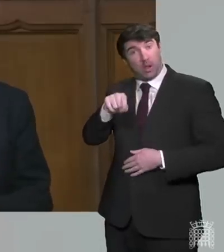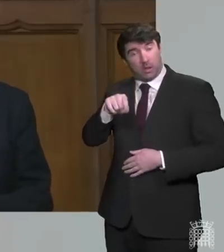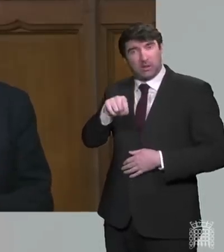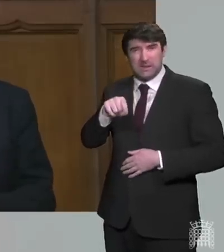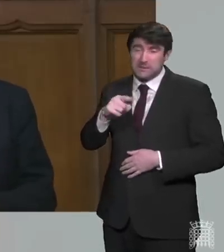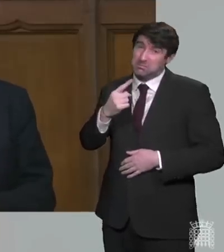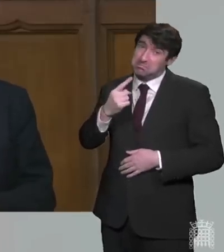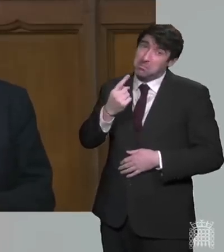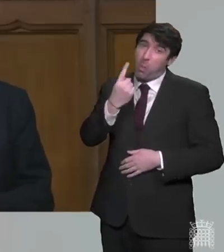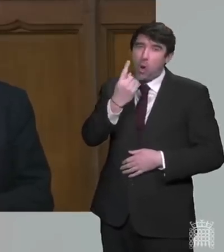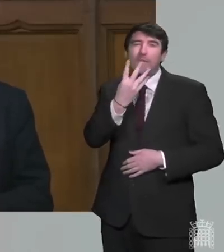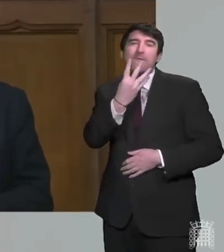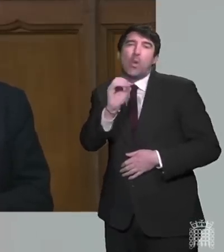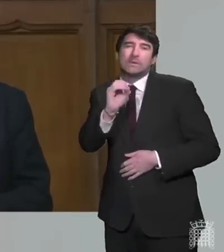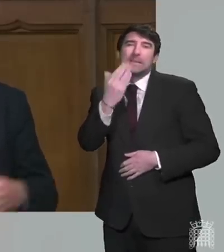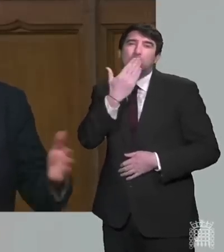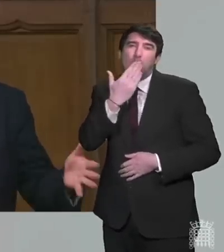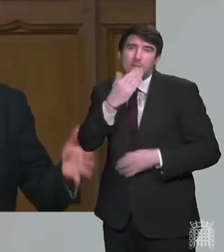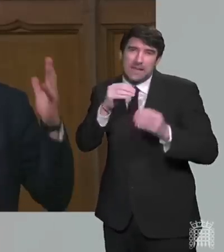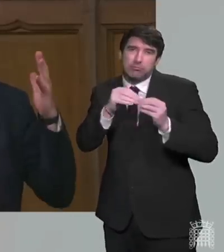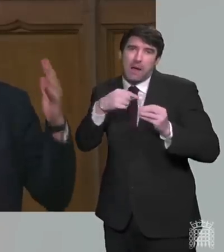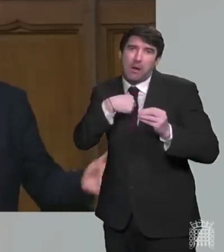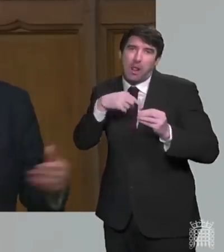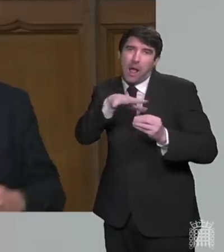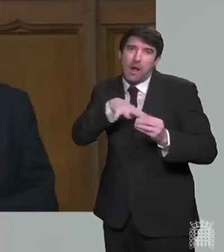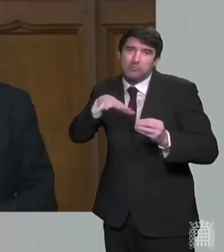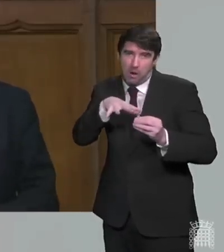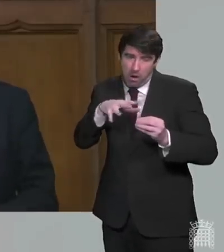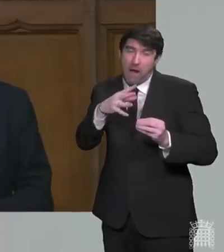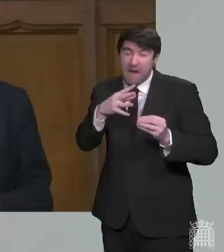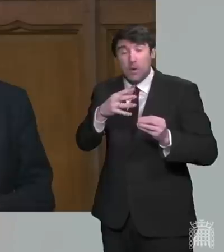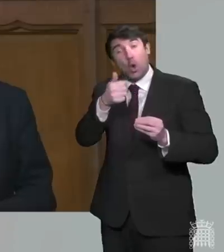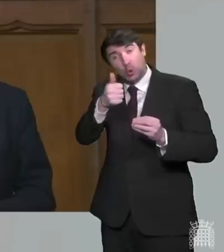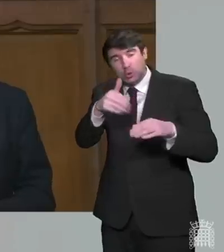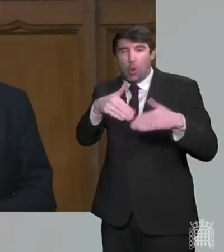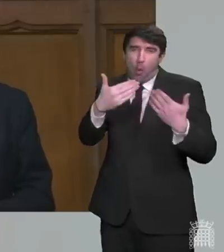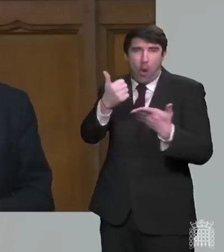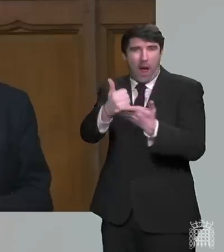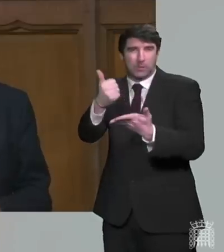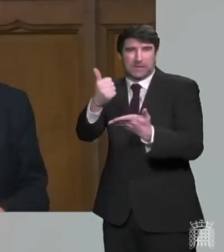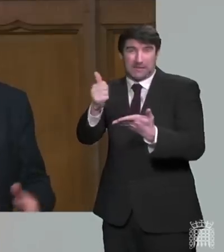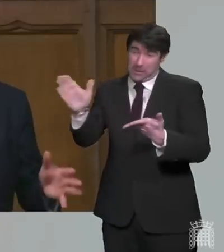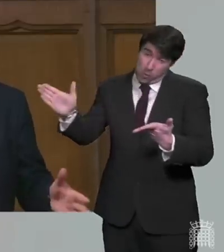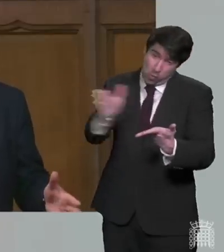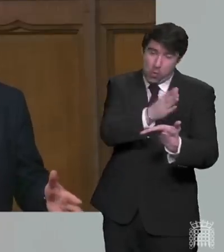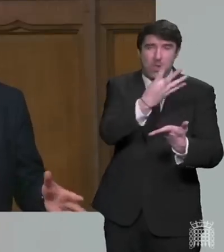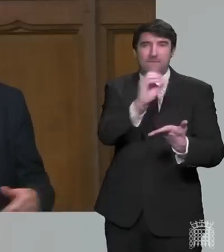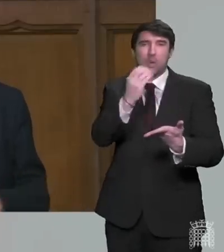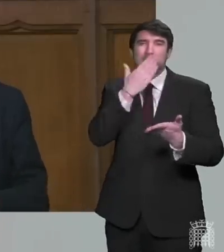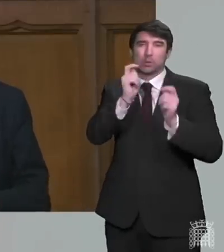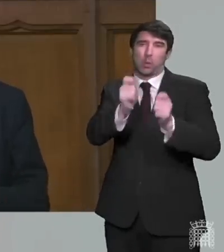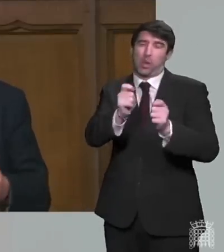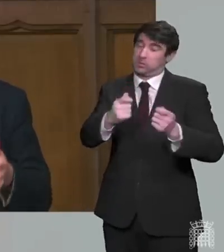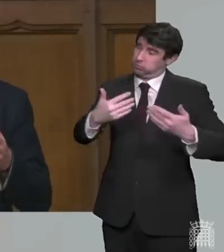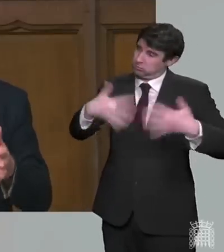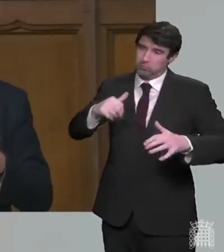in Bracknell to be graded good or outstanding. Mr. Speaker, this clean sweep is an outstanding achievement, and I'm very proud of everyone locally.